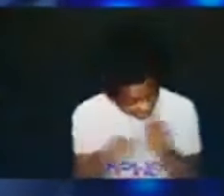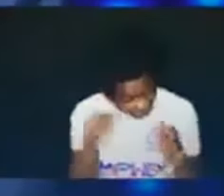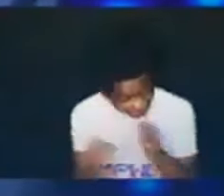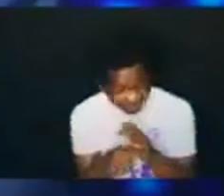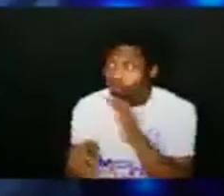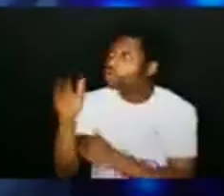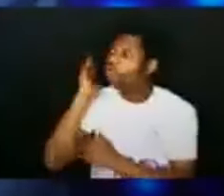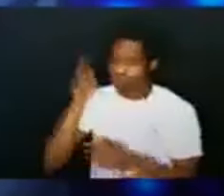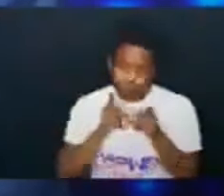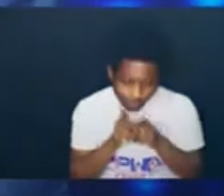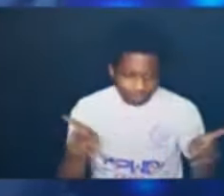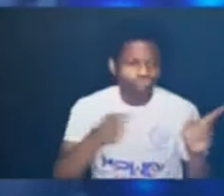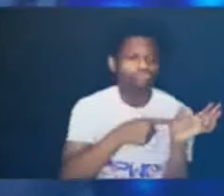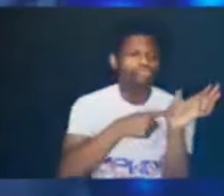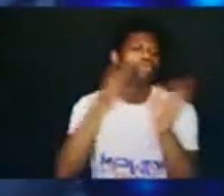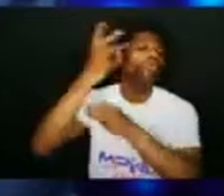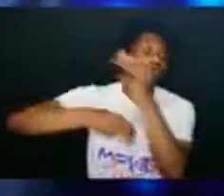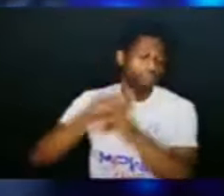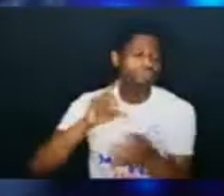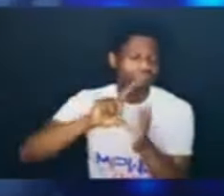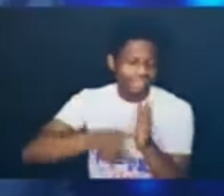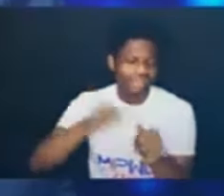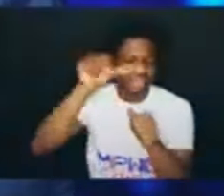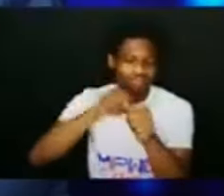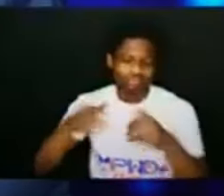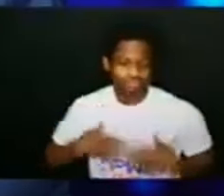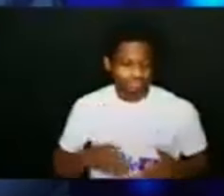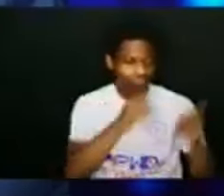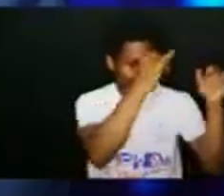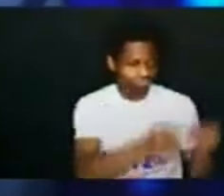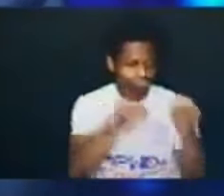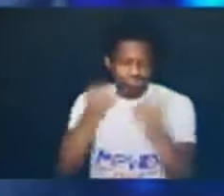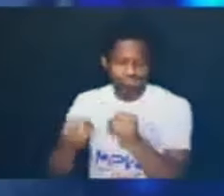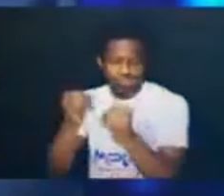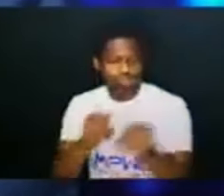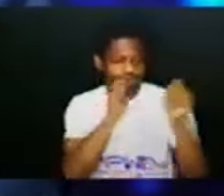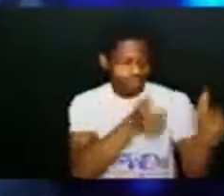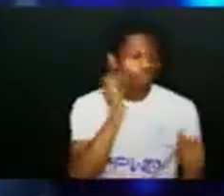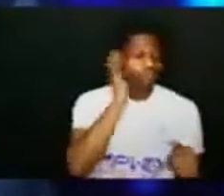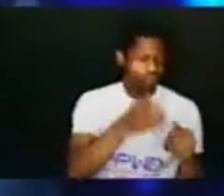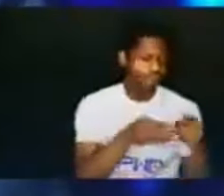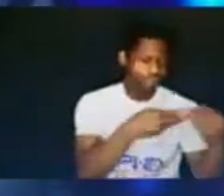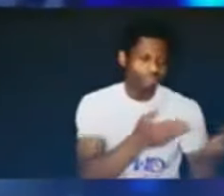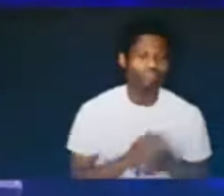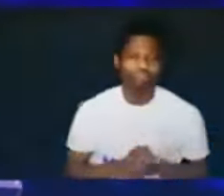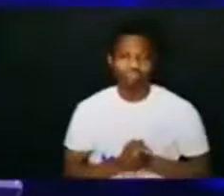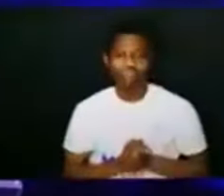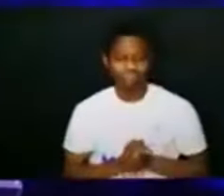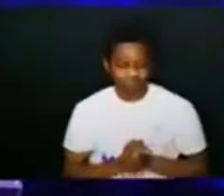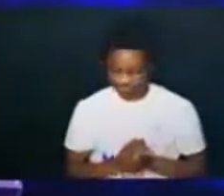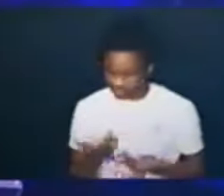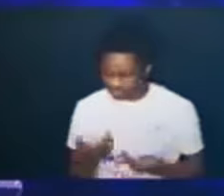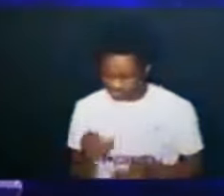yenyina edi eno ansa na onyankopon di obiara ayeyi ebema no. When he says wait until the Lord